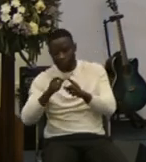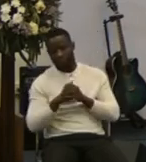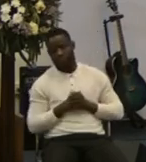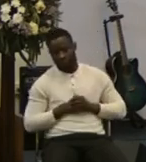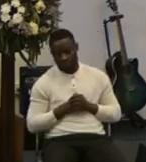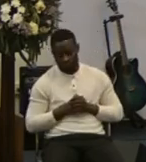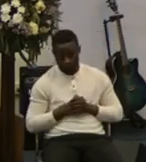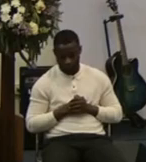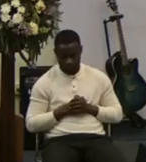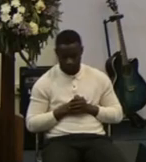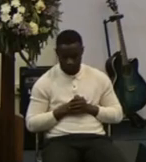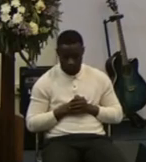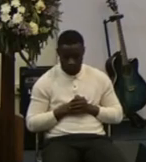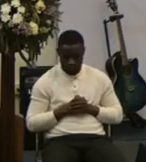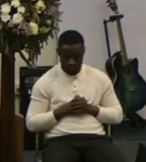community.